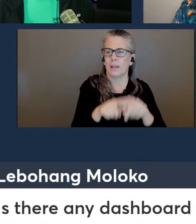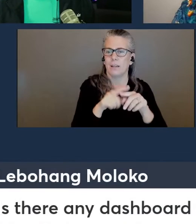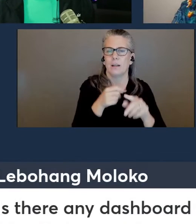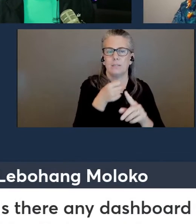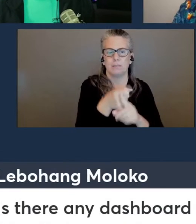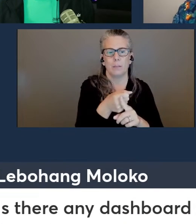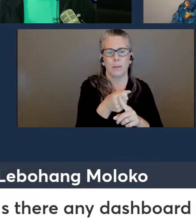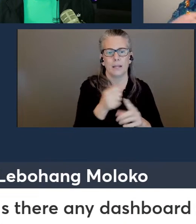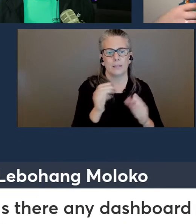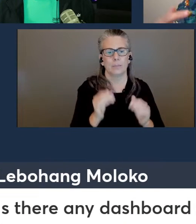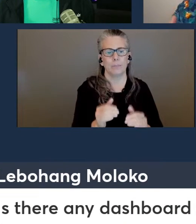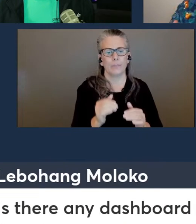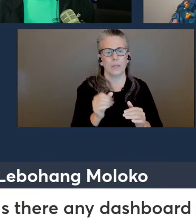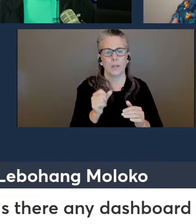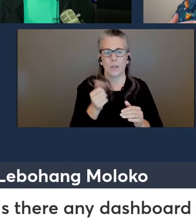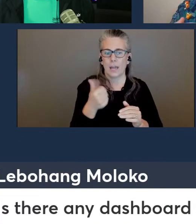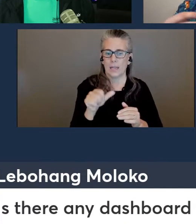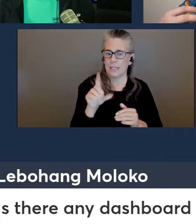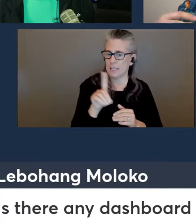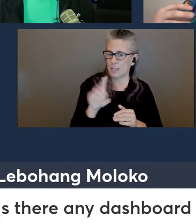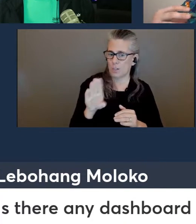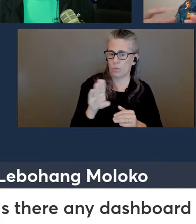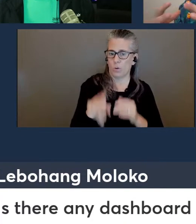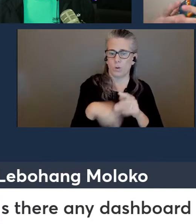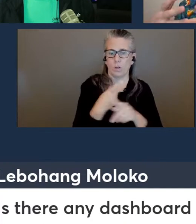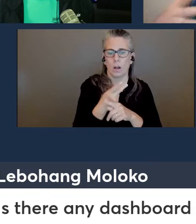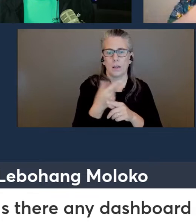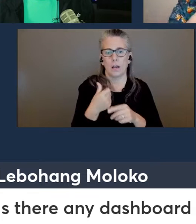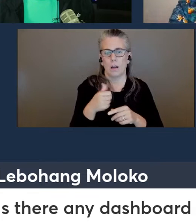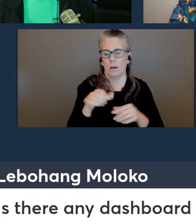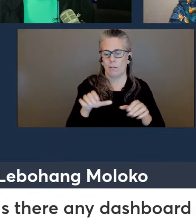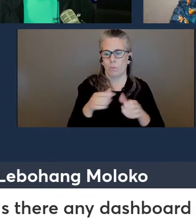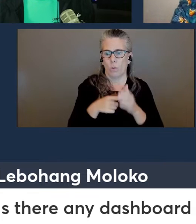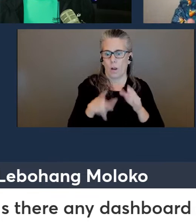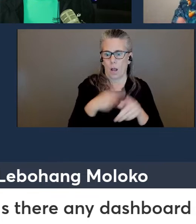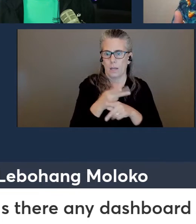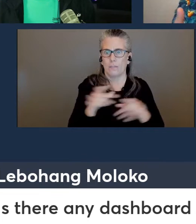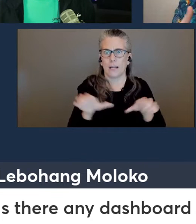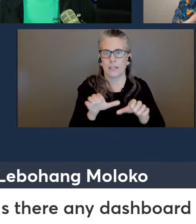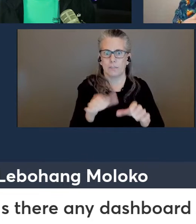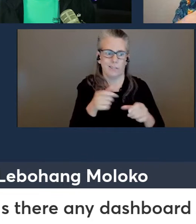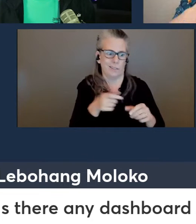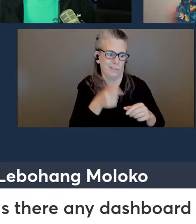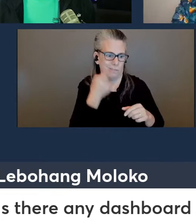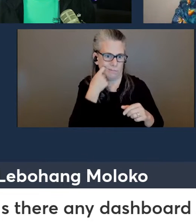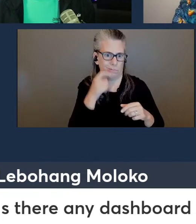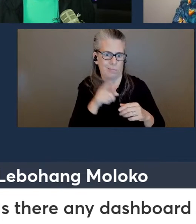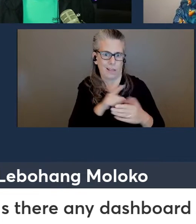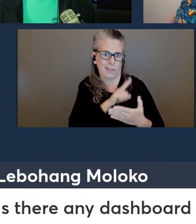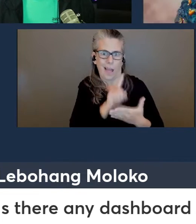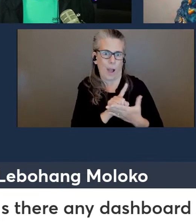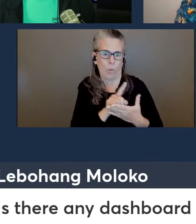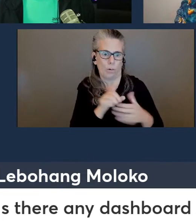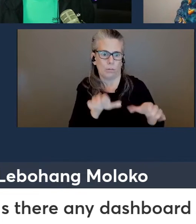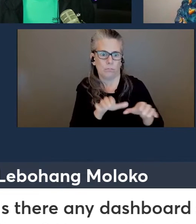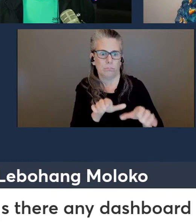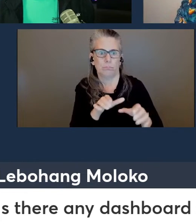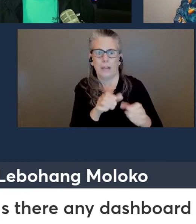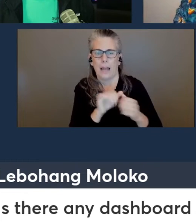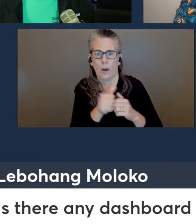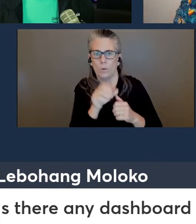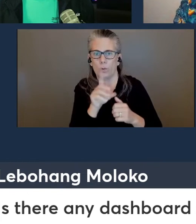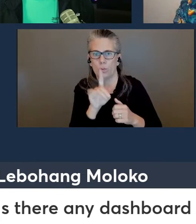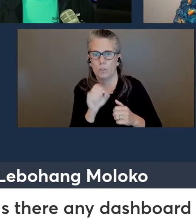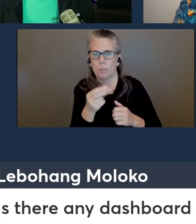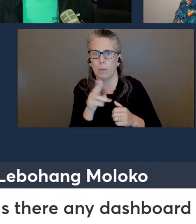any dashboard to kind of what the activity has been done in the past hour? Like, I guess this all funnels the data into your CloudWatch, right? So you can just do with that